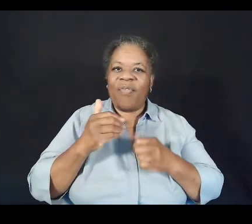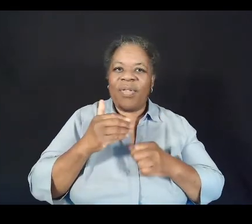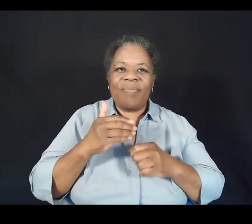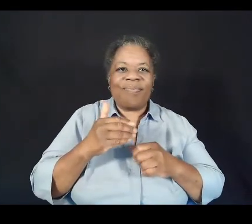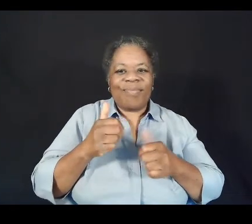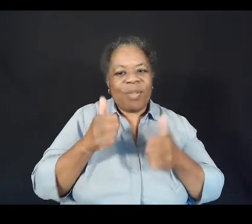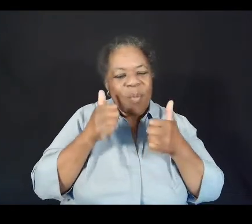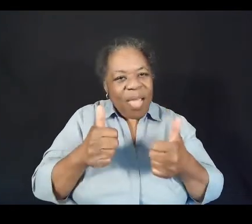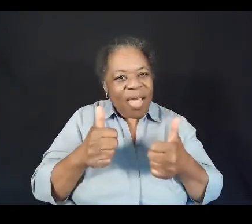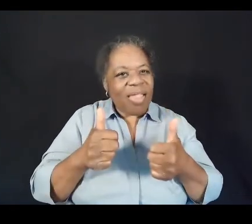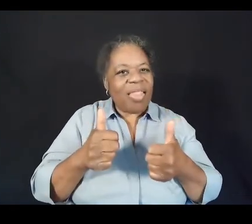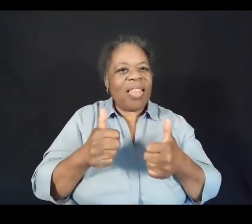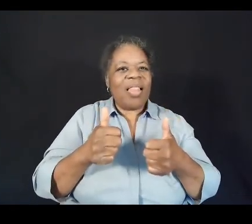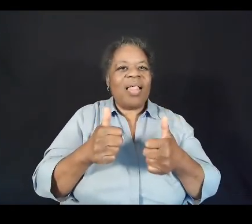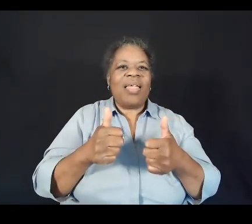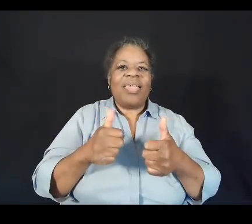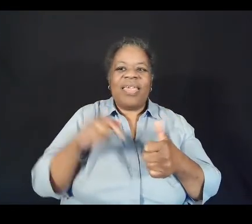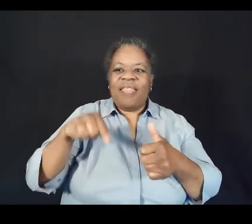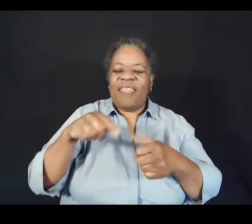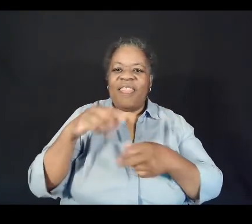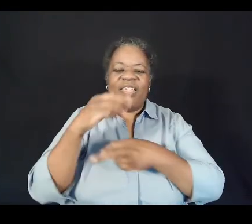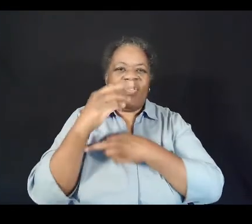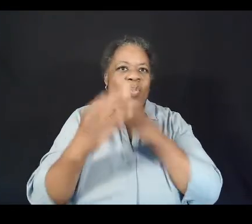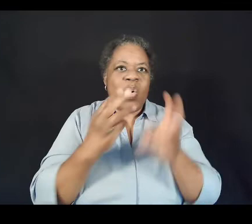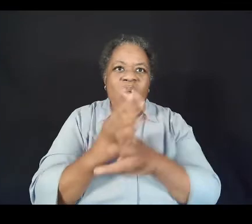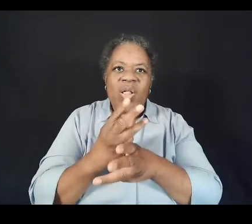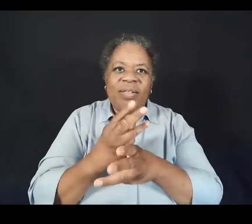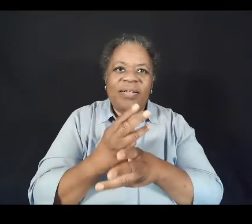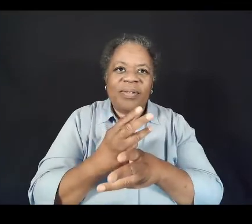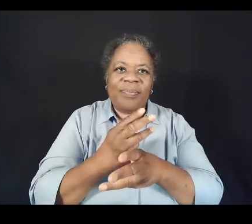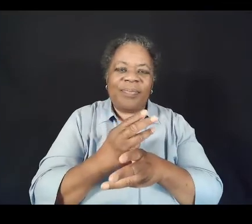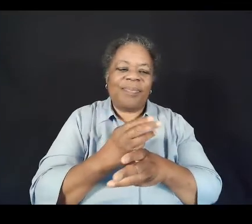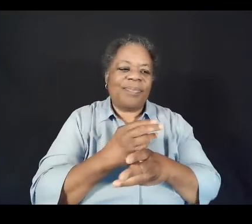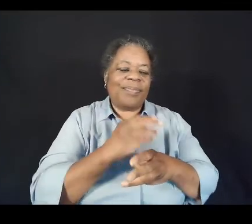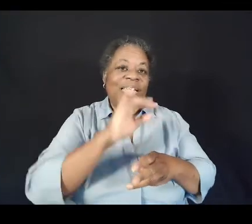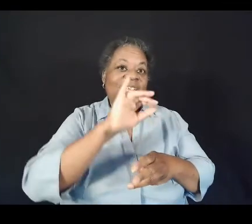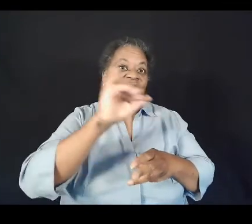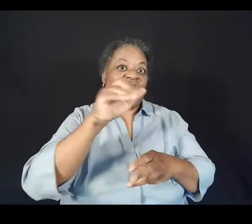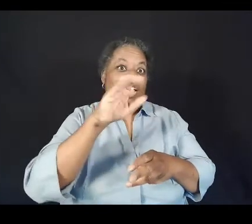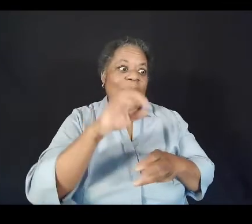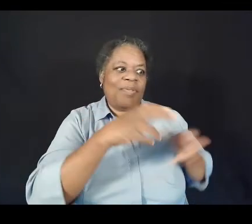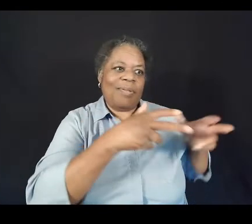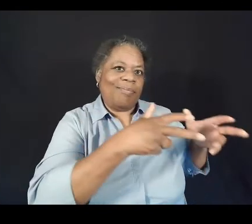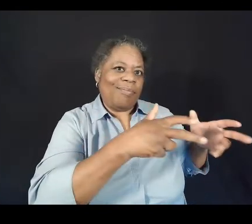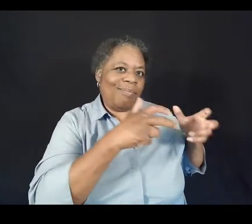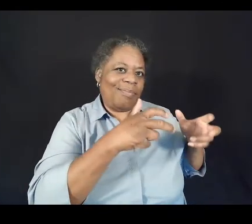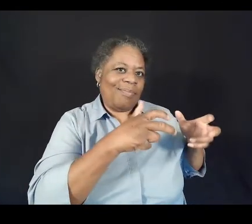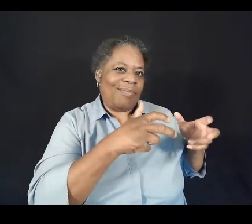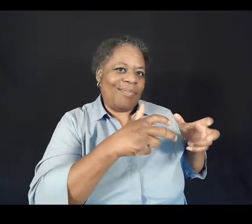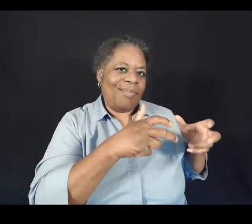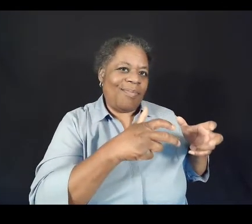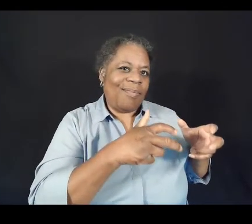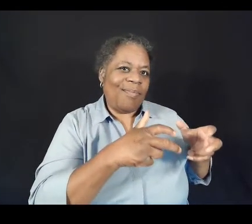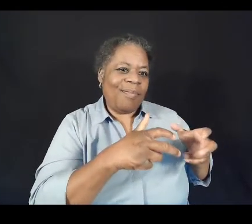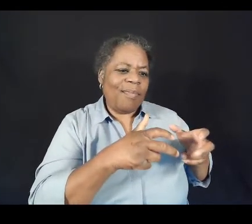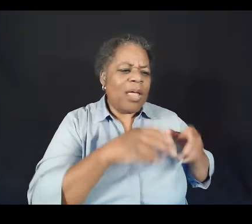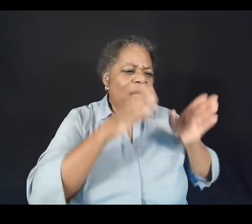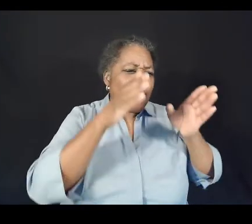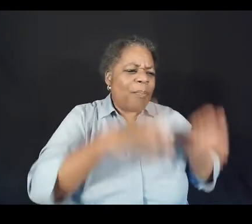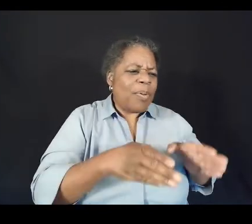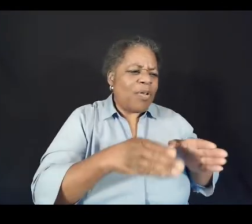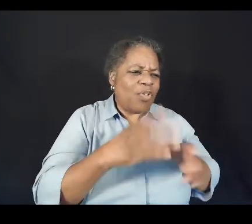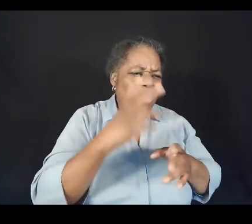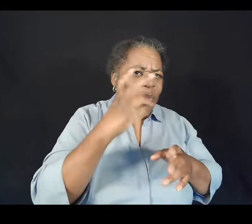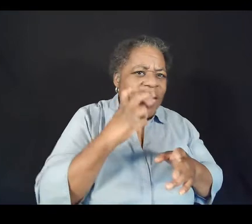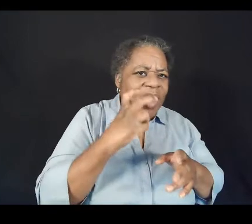world. Let's look at James' words one more time. Because the one who doubts is like a wave of the